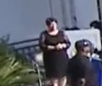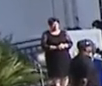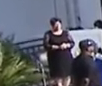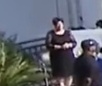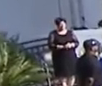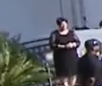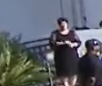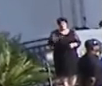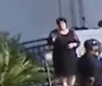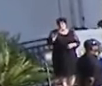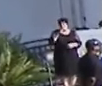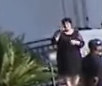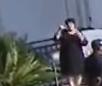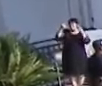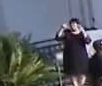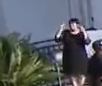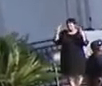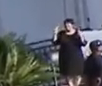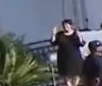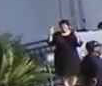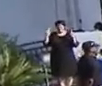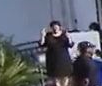Mama, I made it.